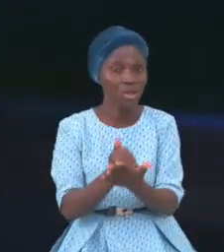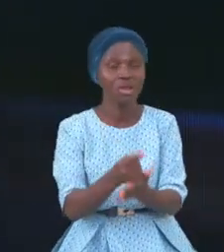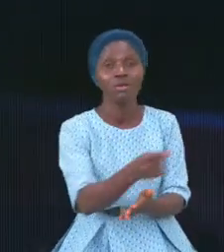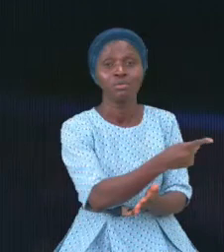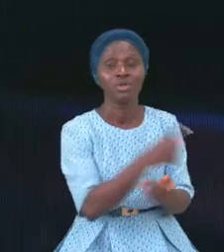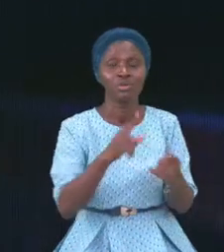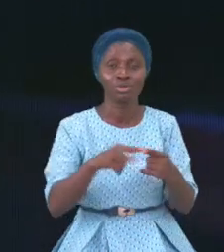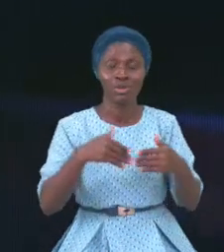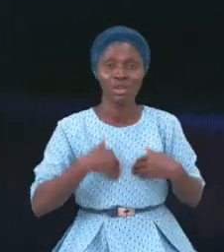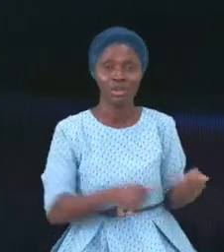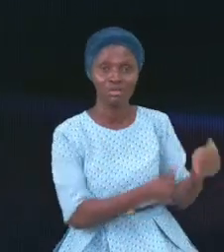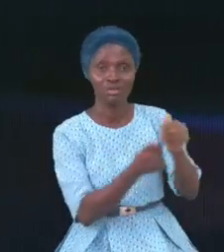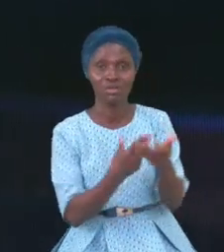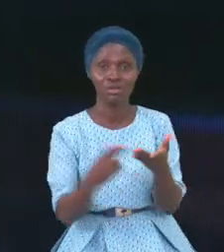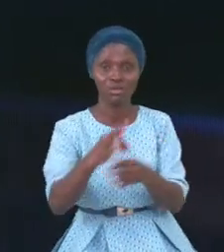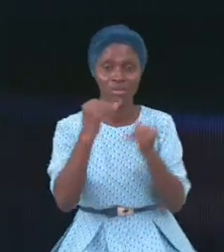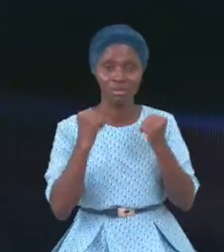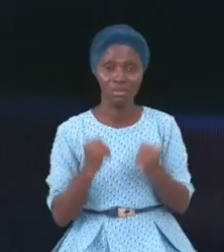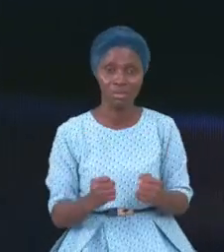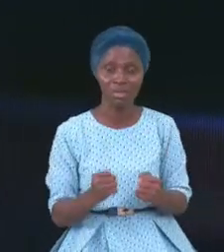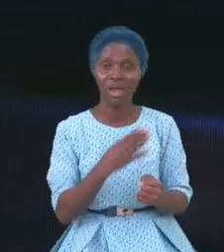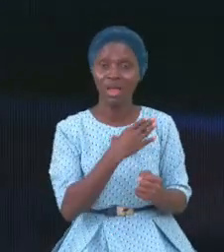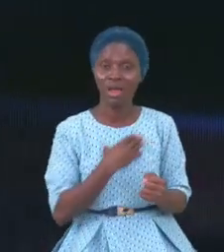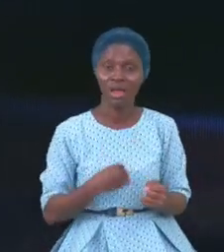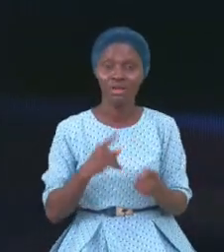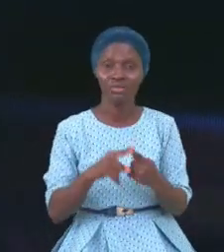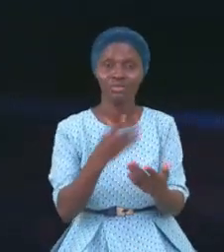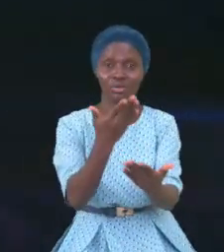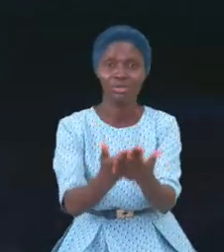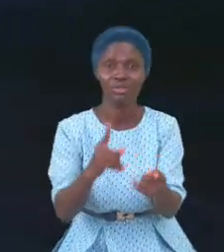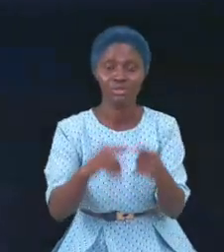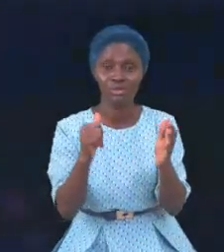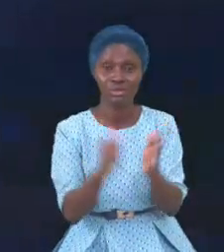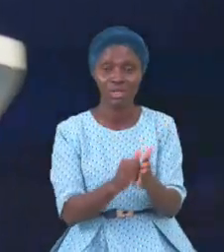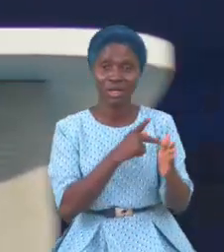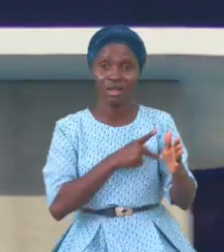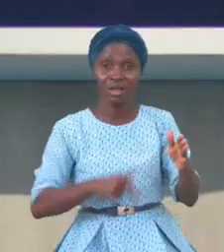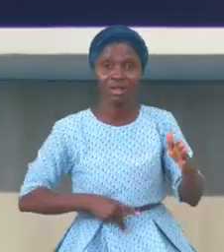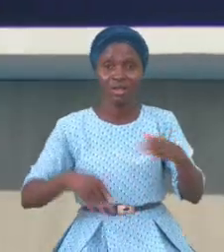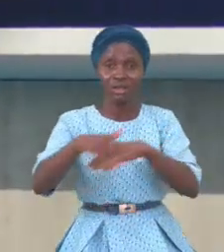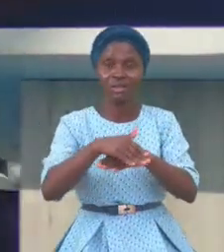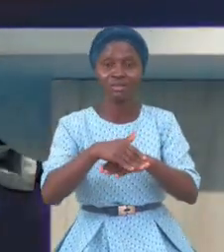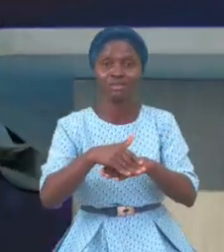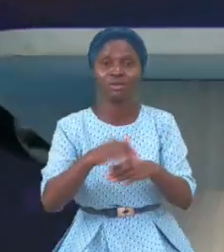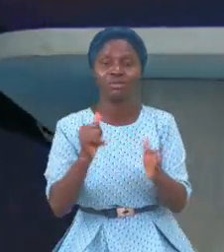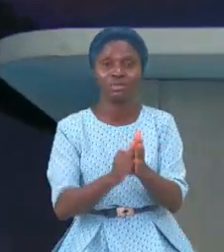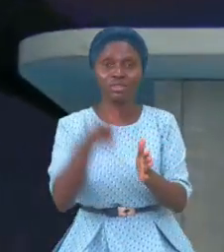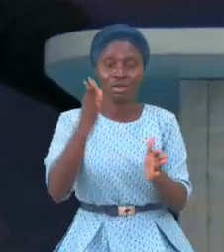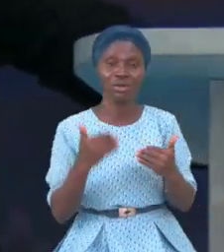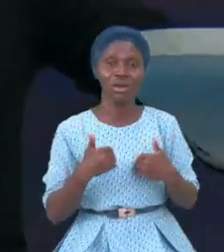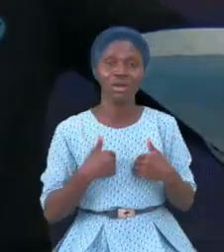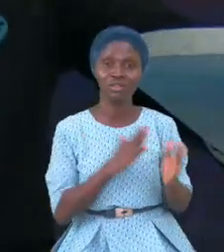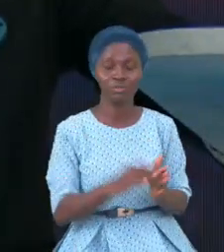to get to that kingdom that Christ had gone to prepare for them. That shall cause them to inherit